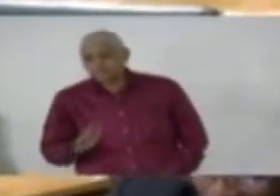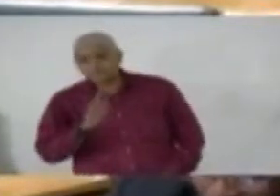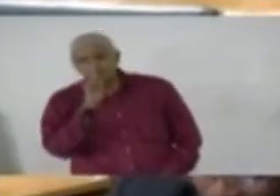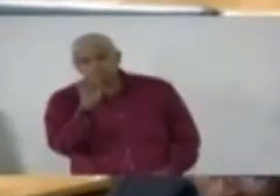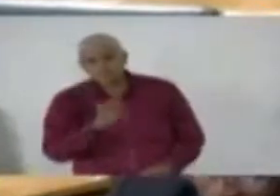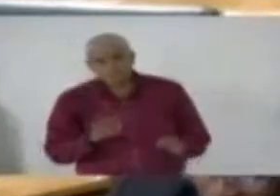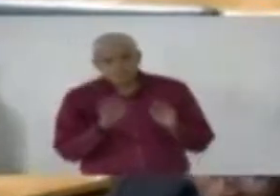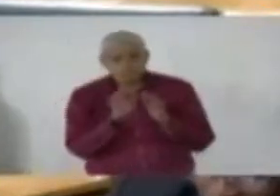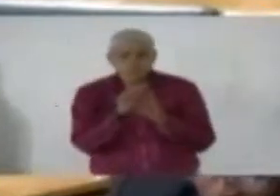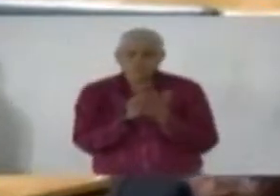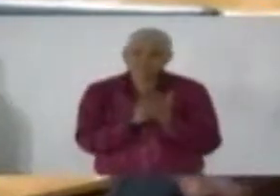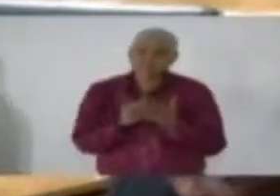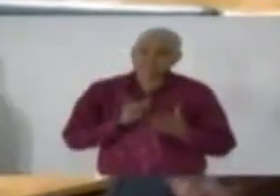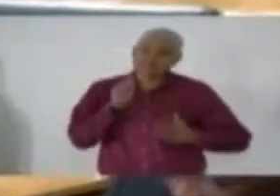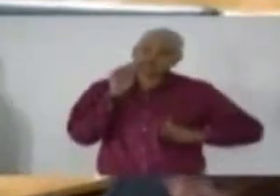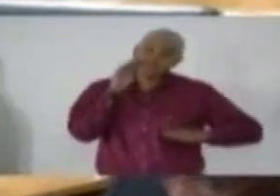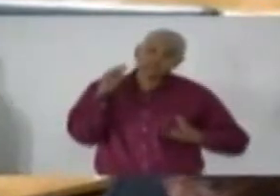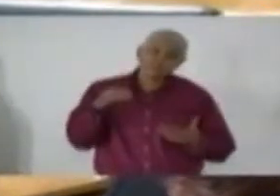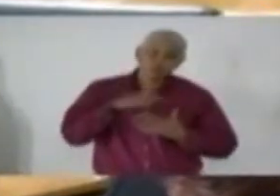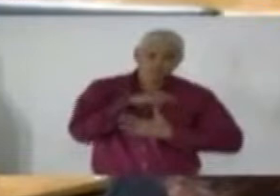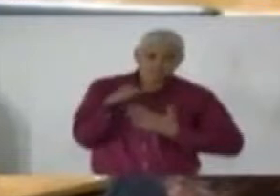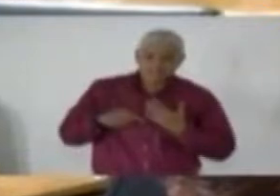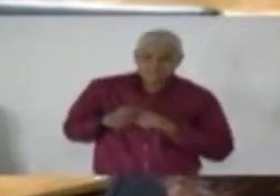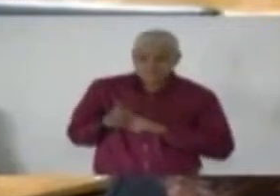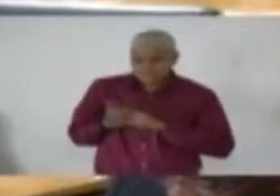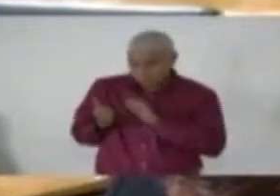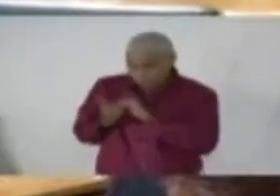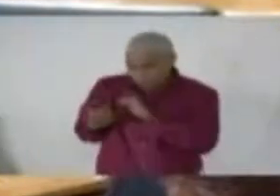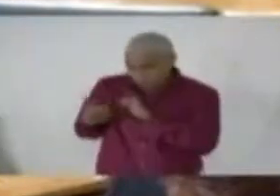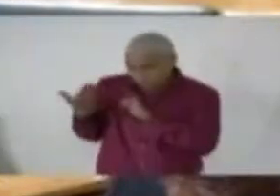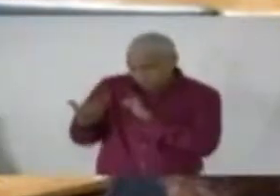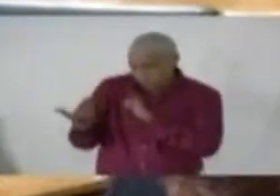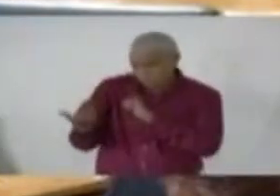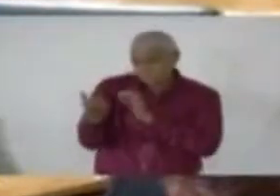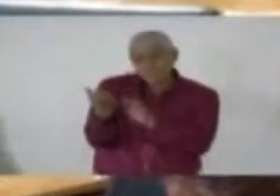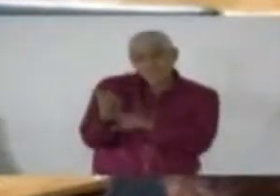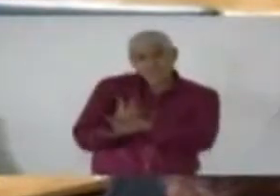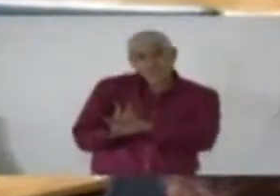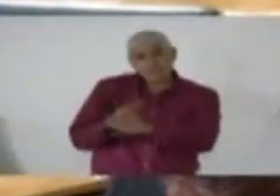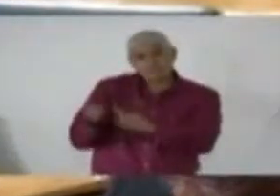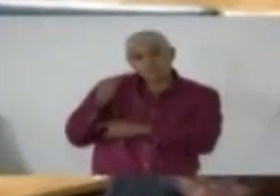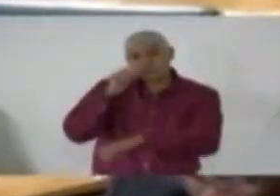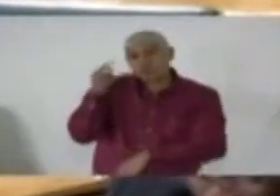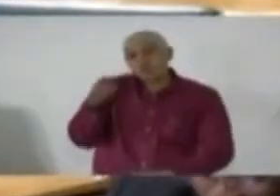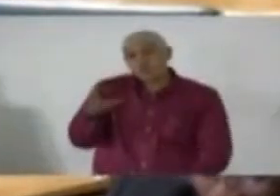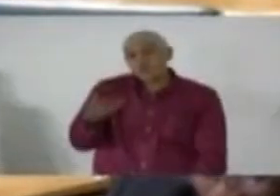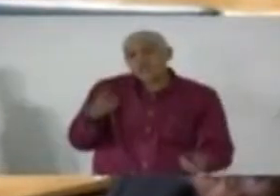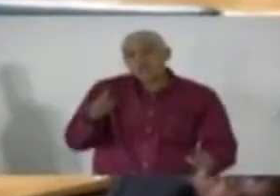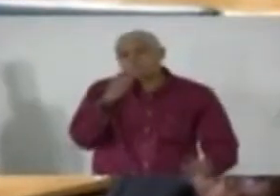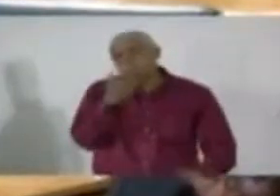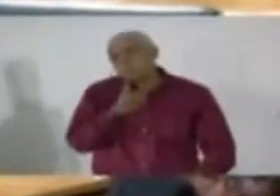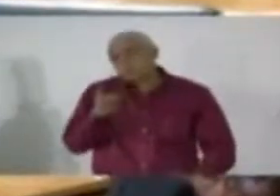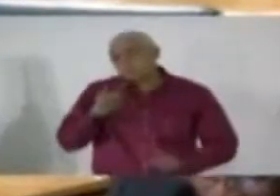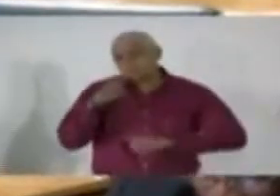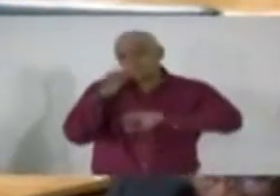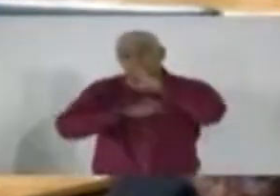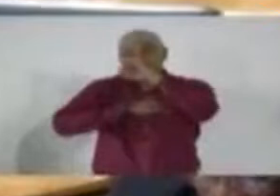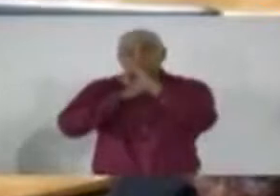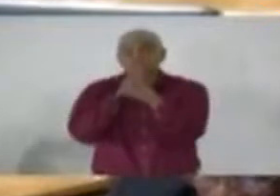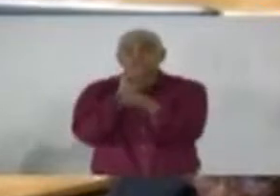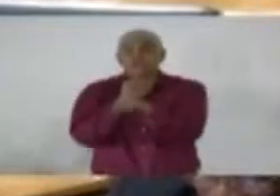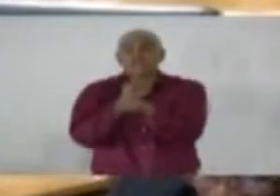important agency. I have focused on this, took them with me to Guyana, but not only that, they're members of the International